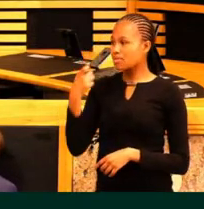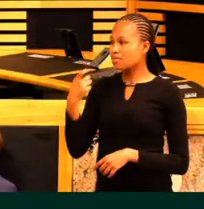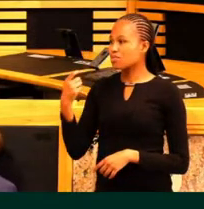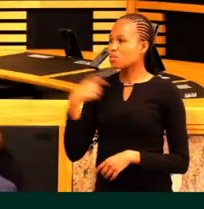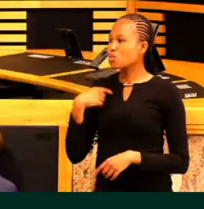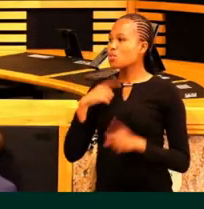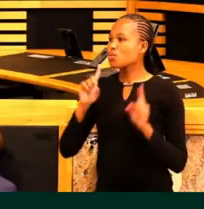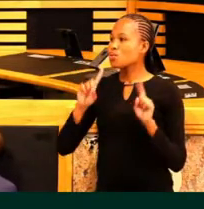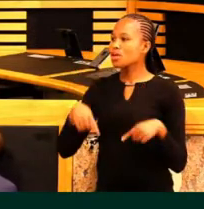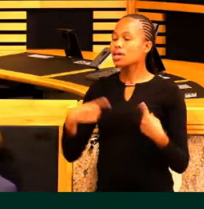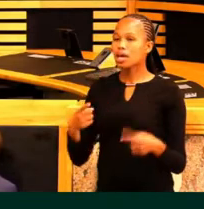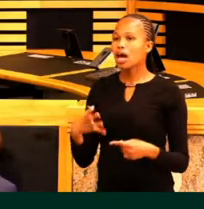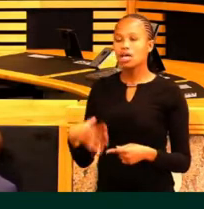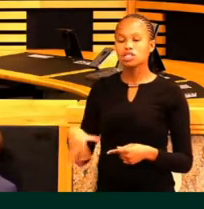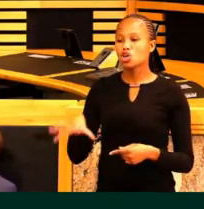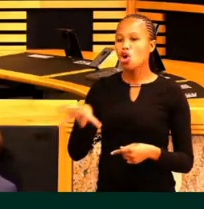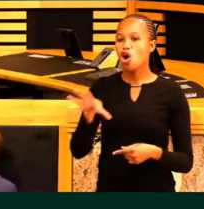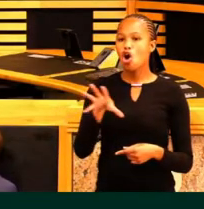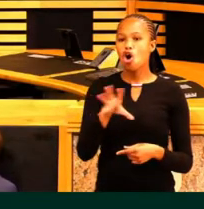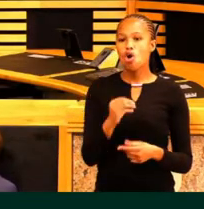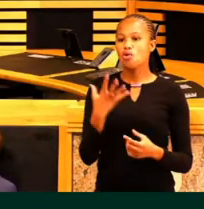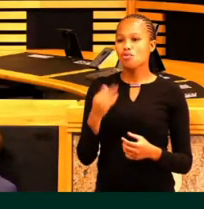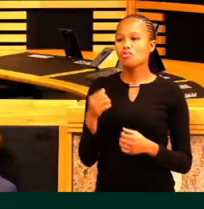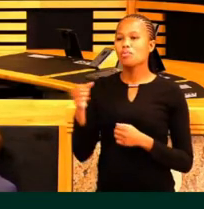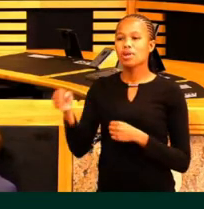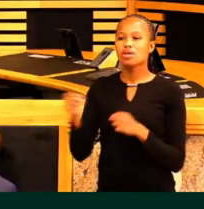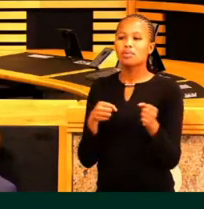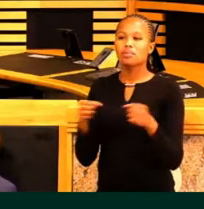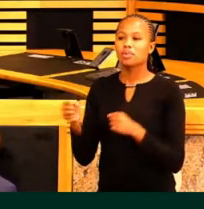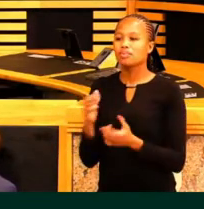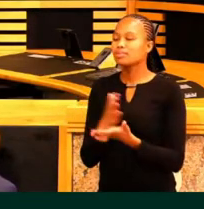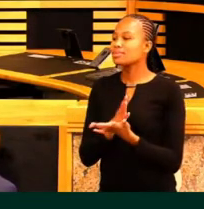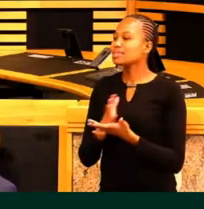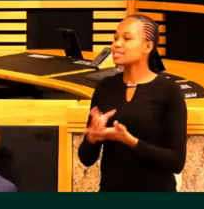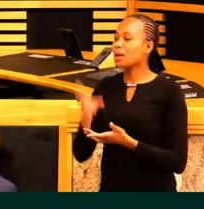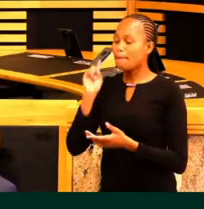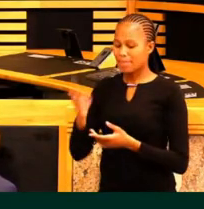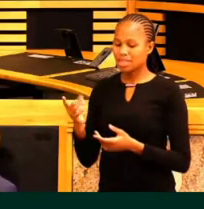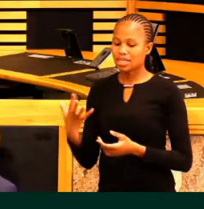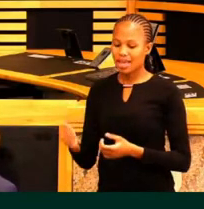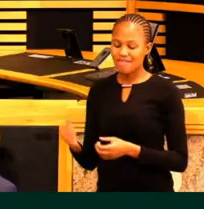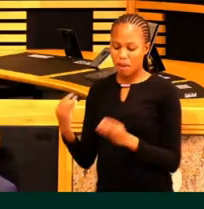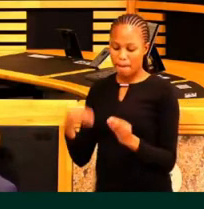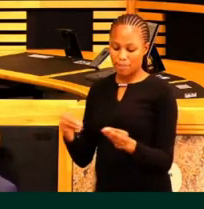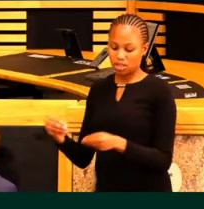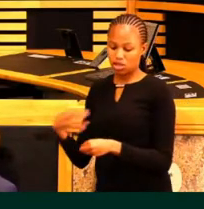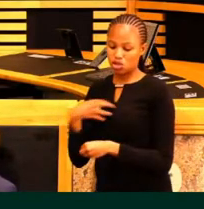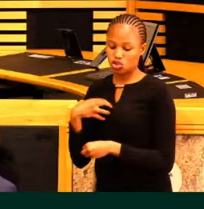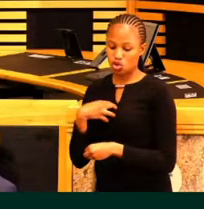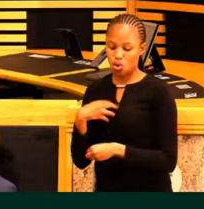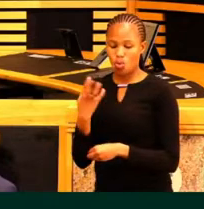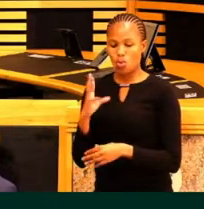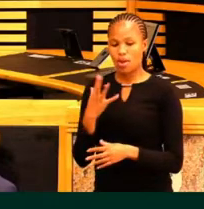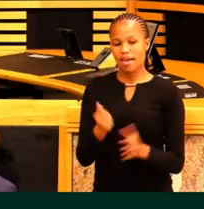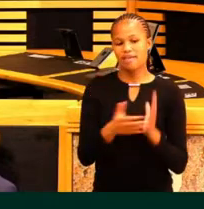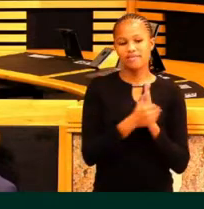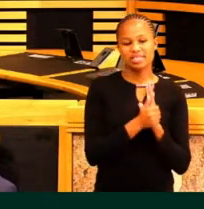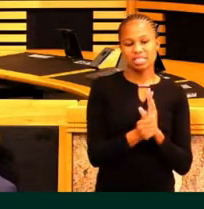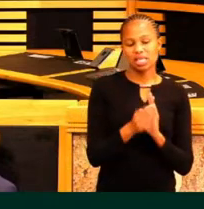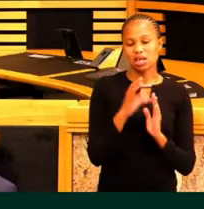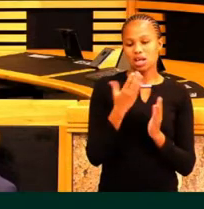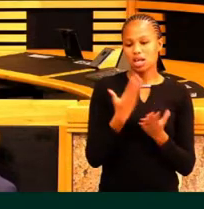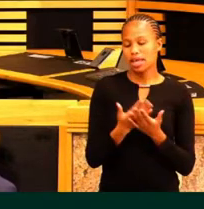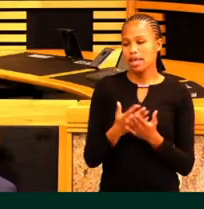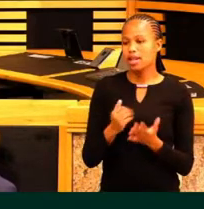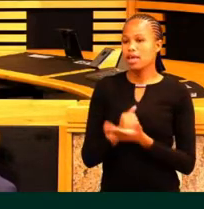can all be employed there are some that have to have businesses so that we can help the government